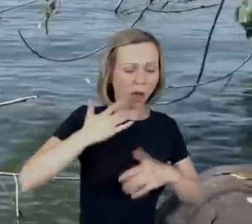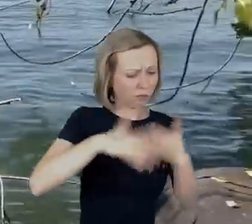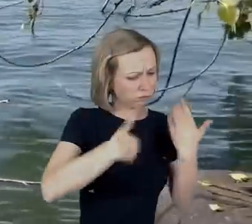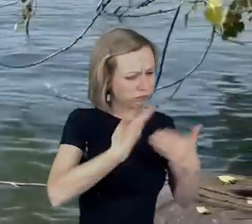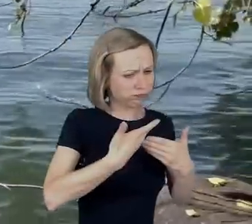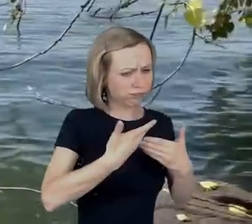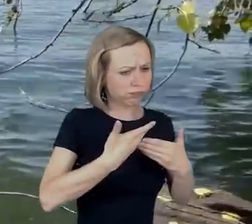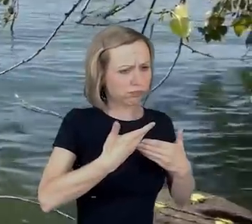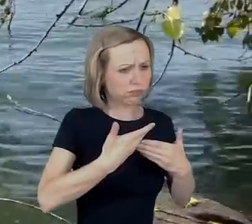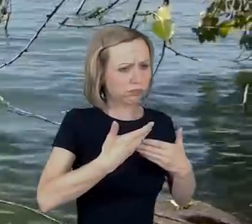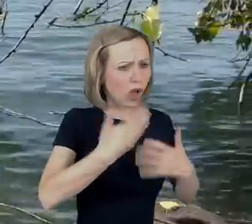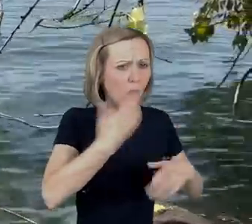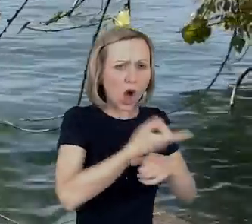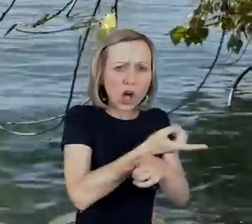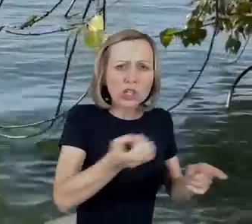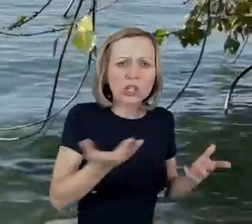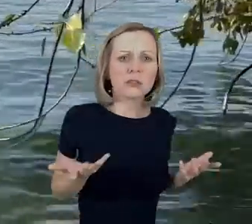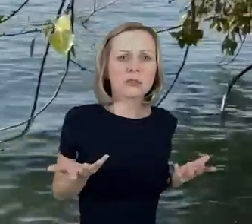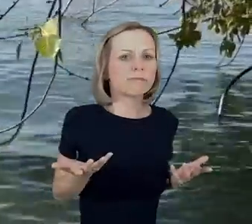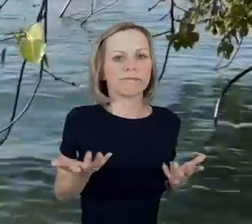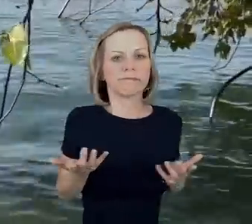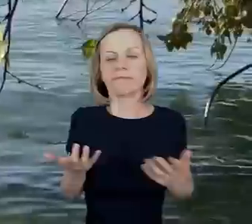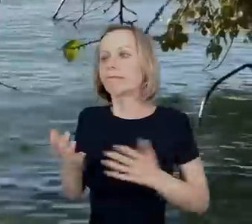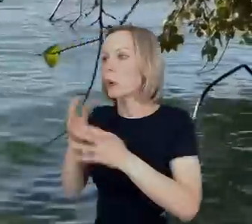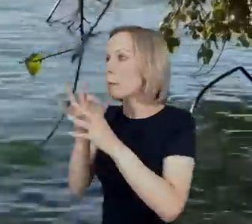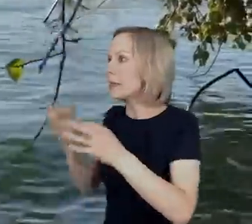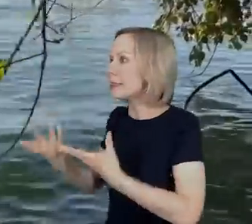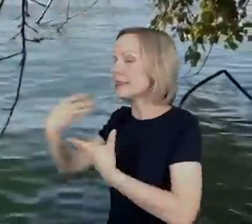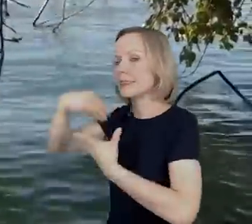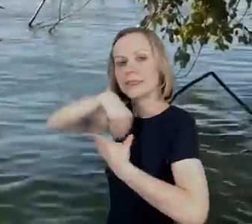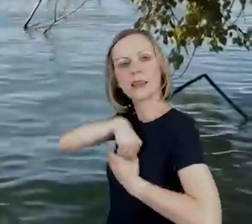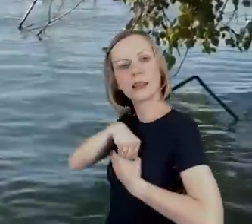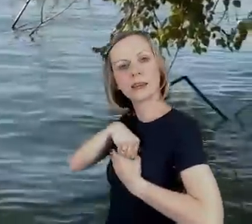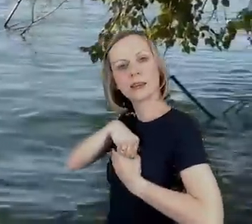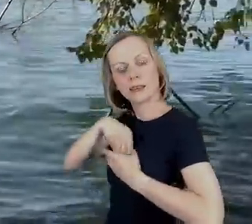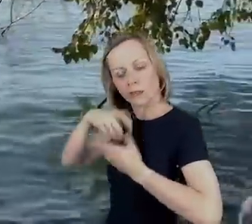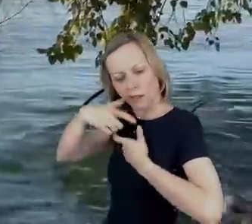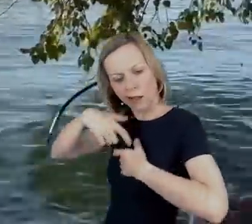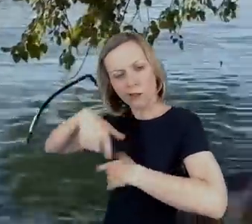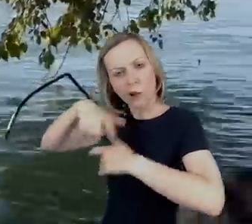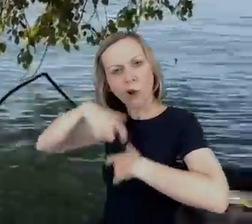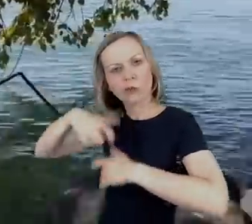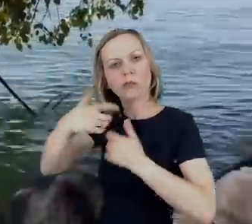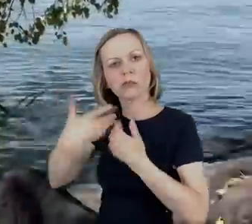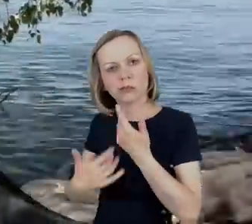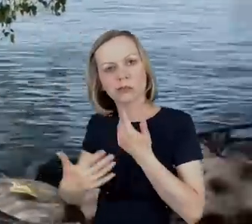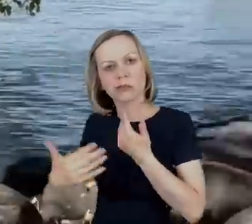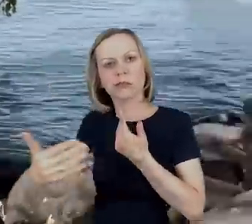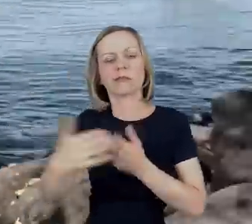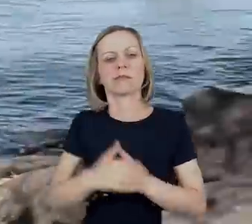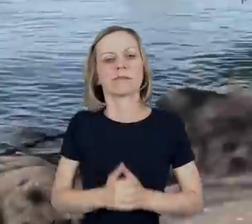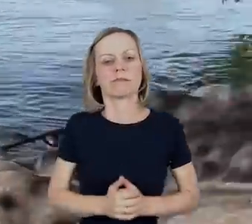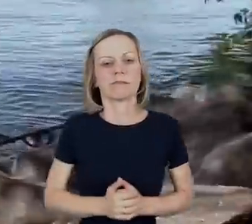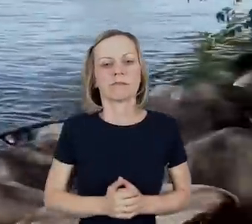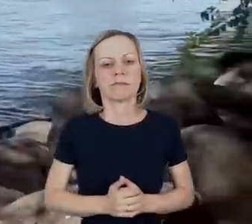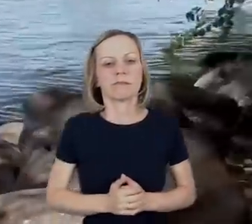hurting. We can carry God's peace within us like a pure gift.